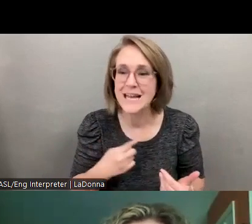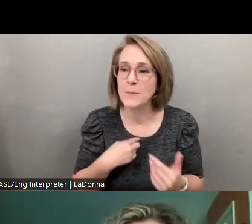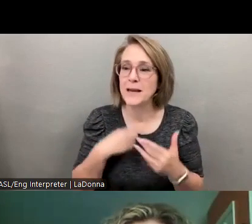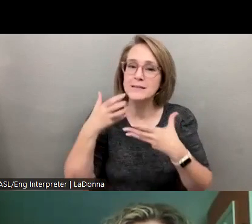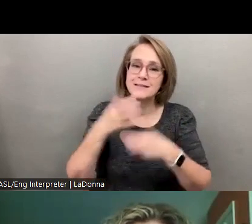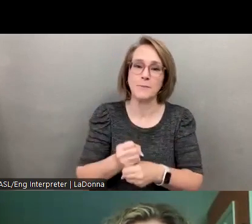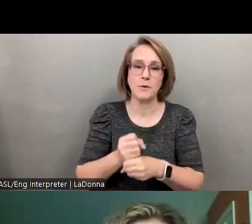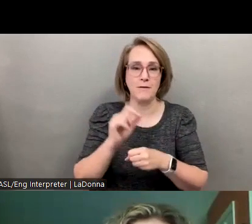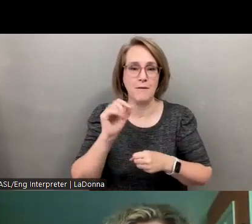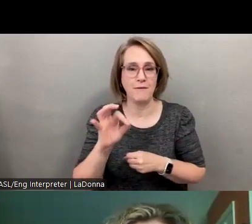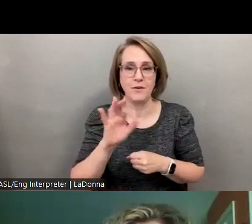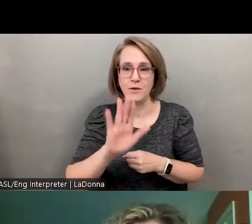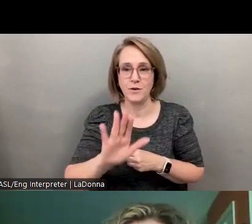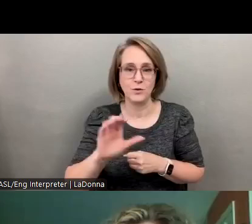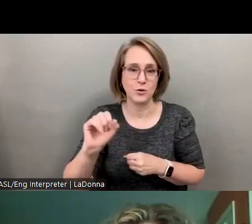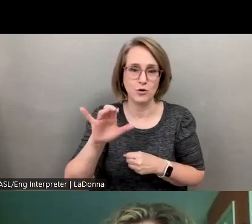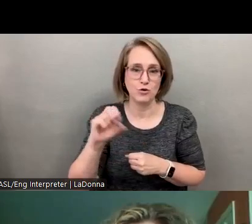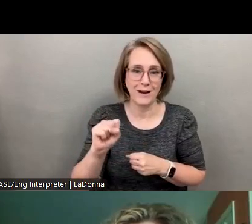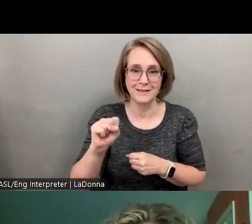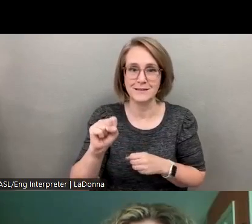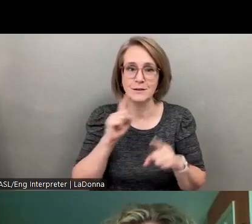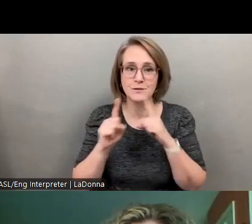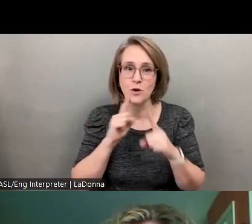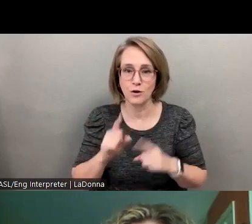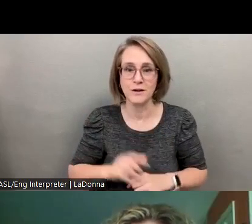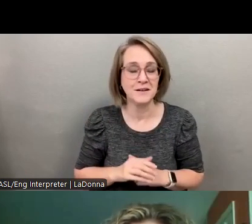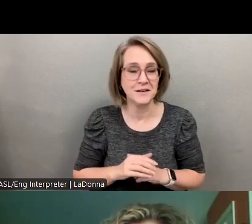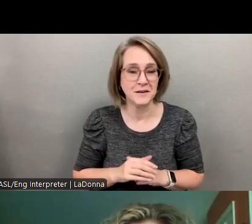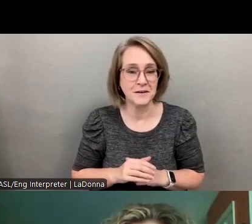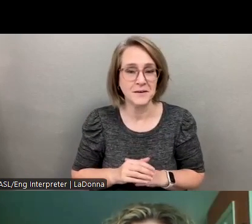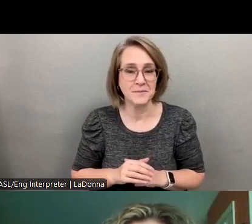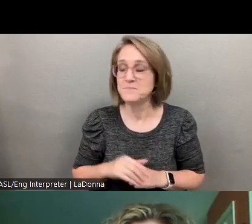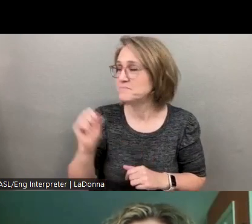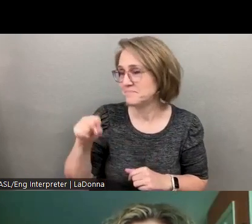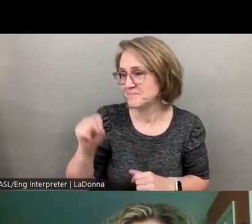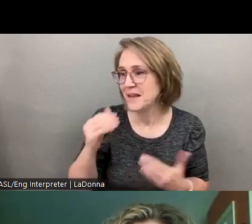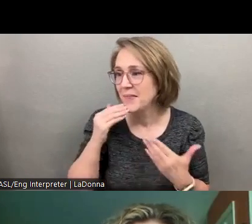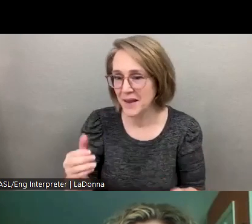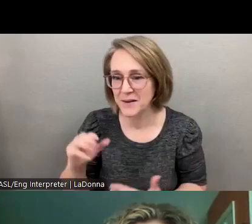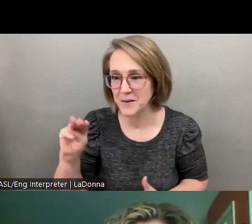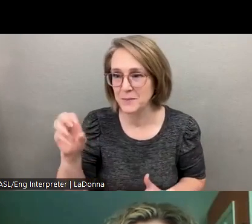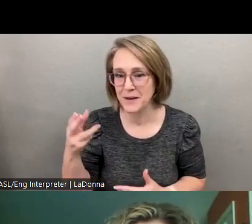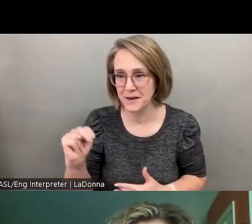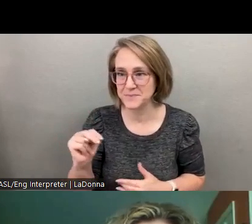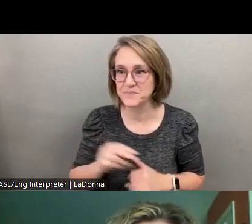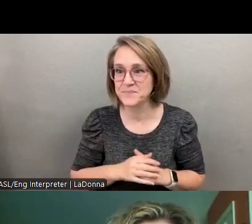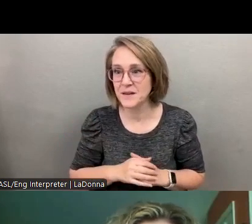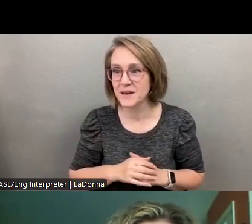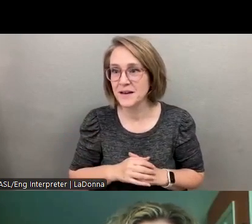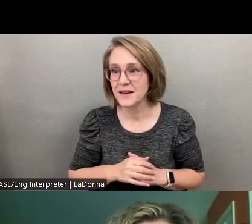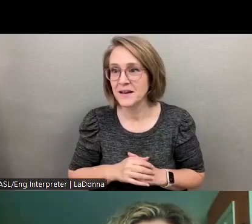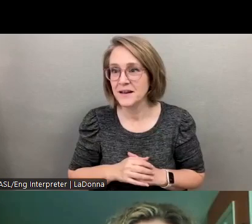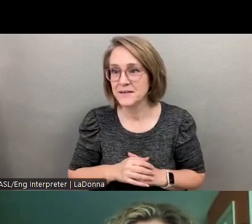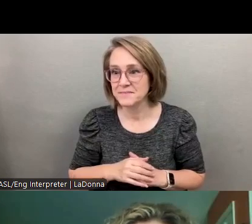summary about the Crisis Talk article. Yeah, absolutely. Thank you, Megan. So yeah, as Megan